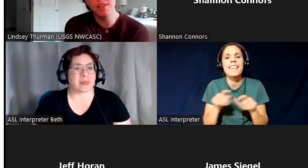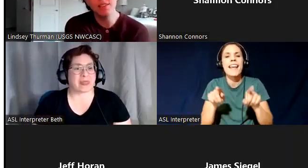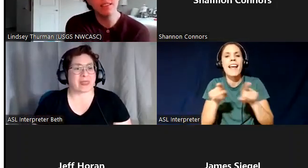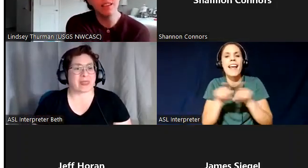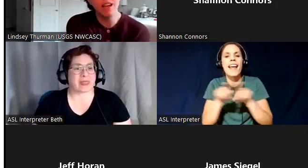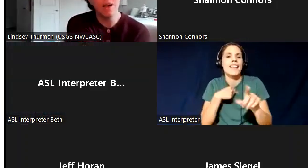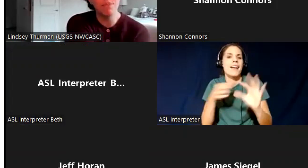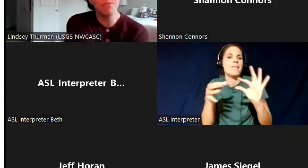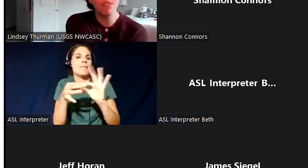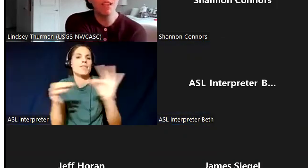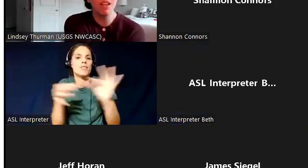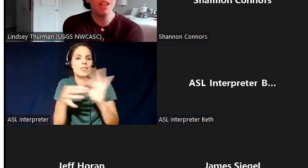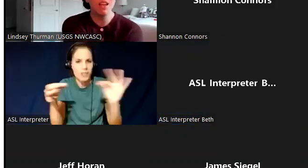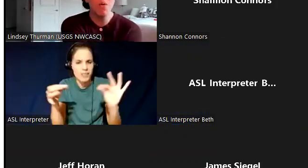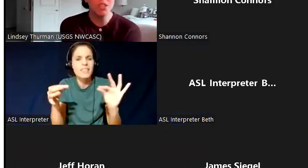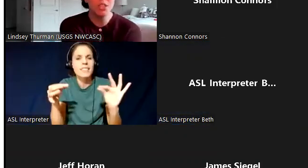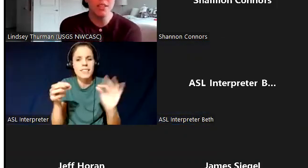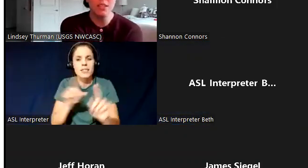one of Jeff's